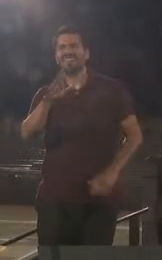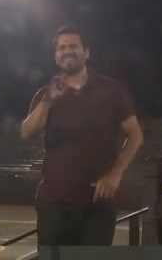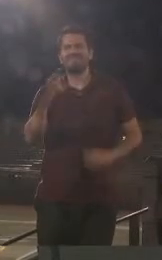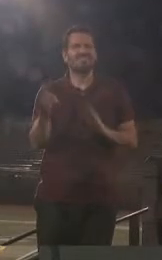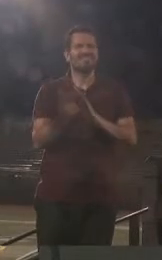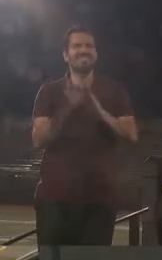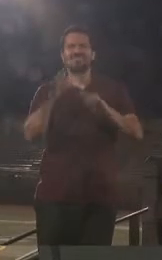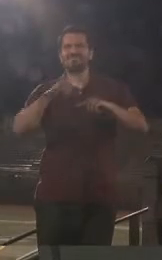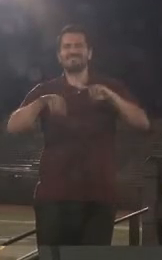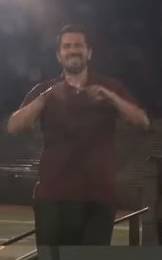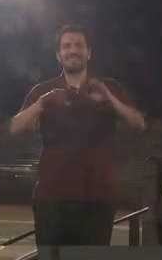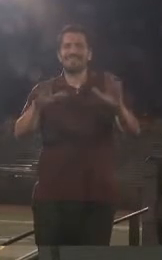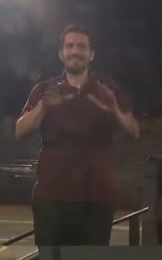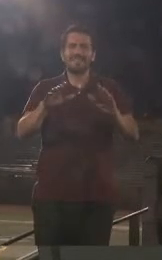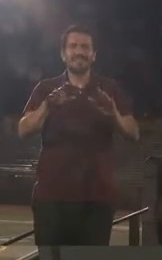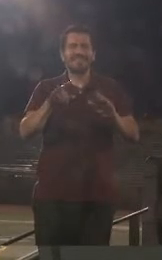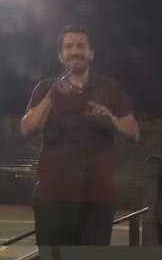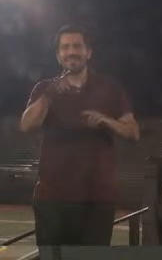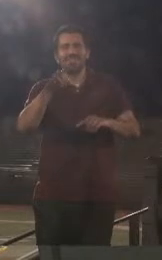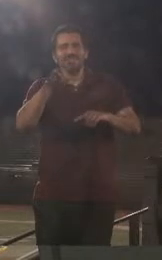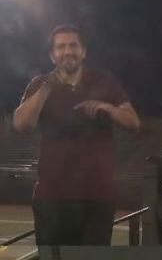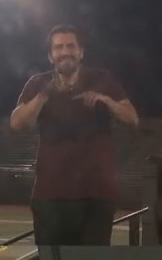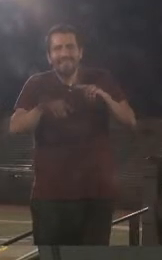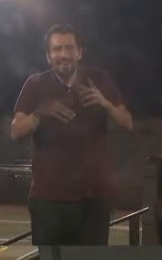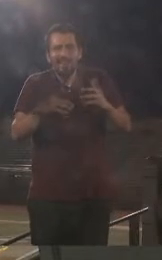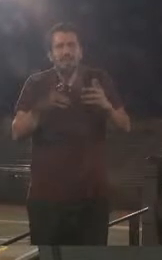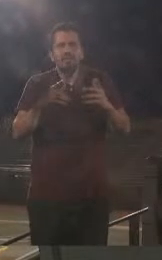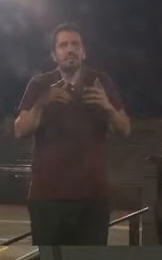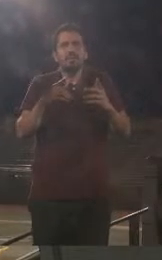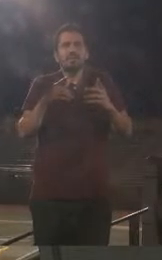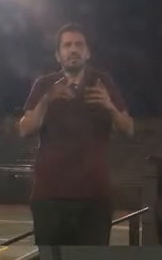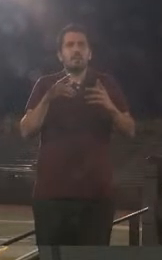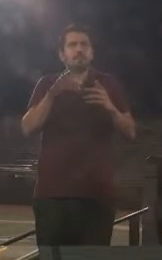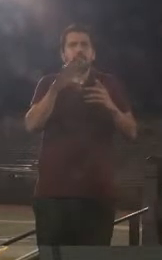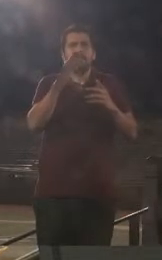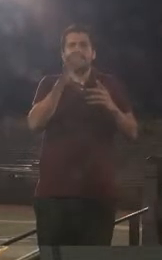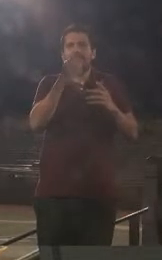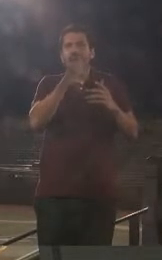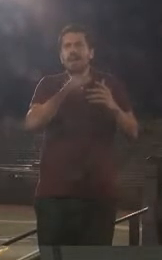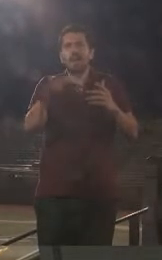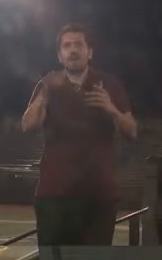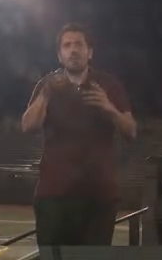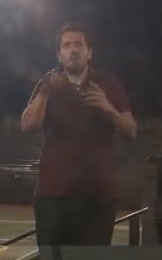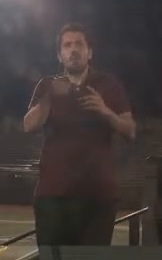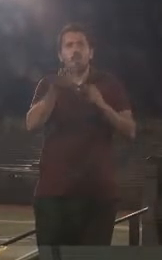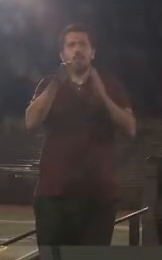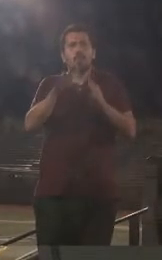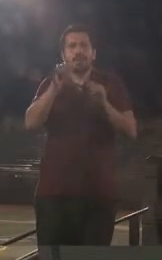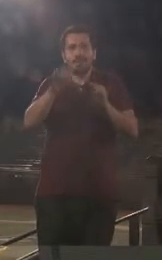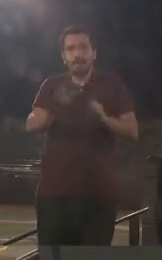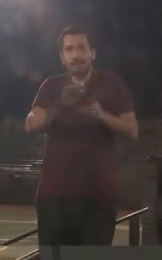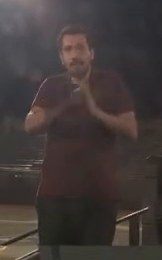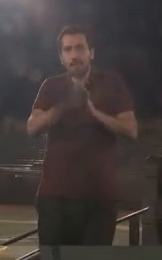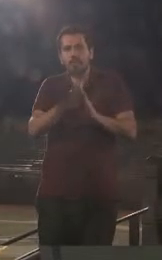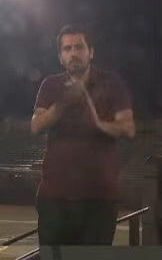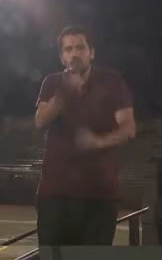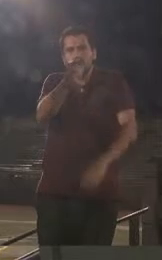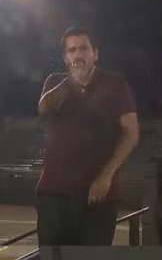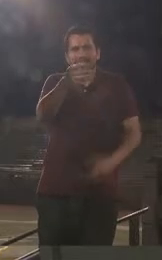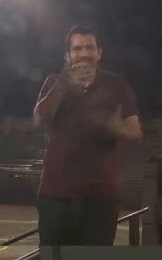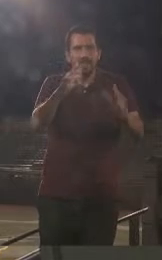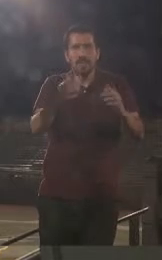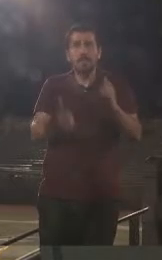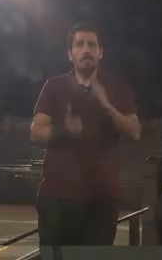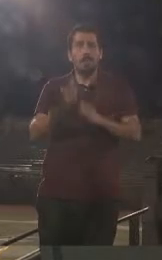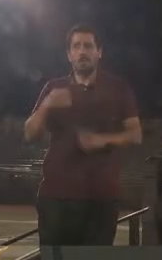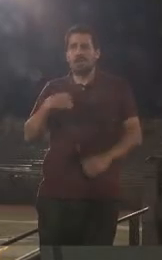You can't actually be anyone you want to be. The only person you can be is you. The problem with that is, a lot of us still don't know